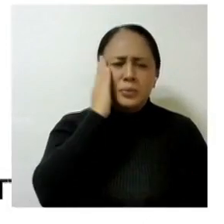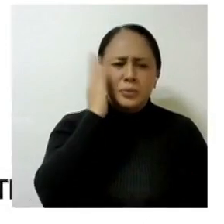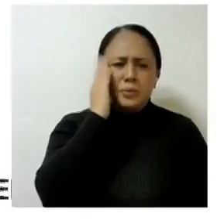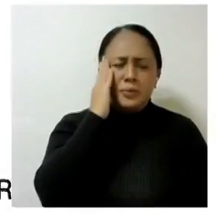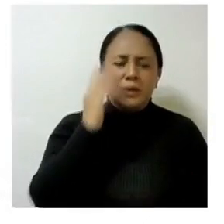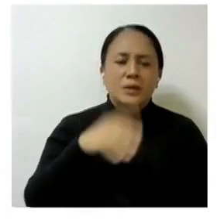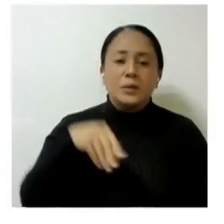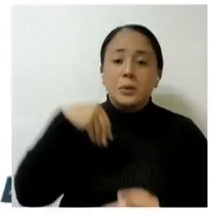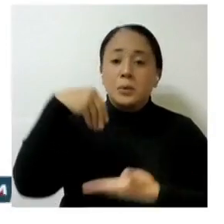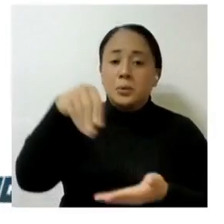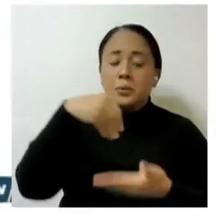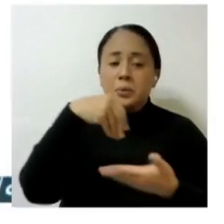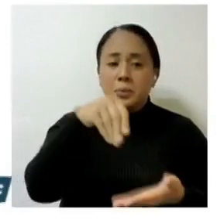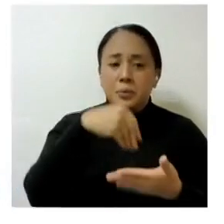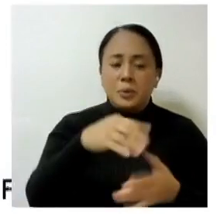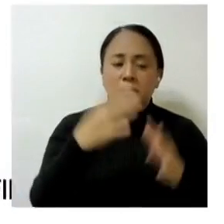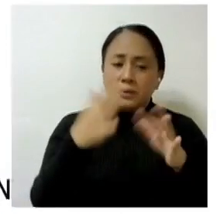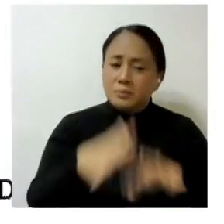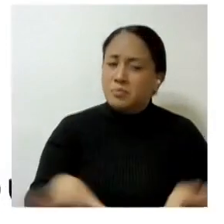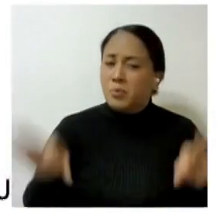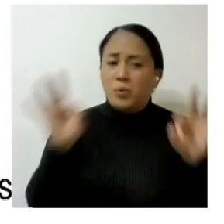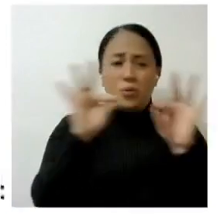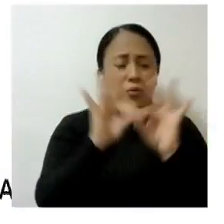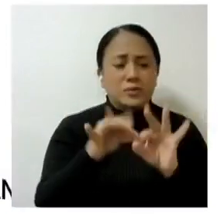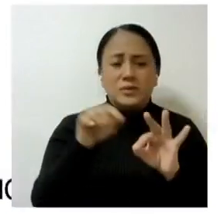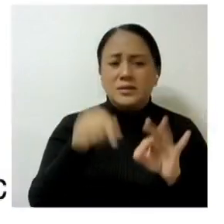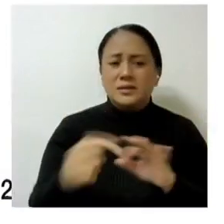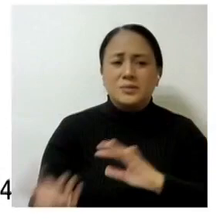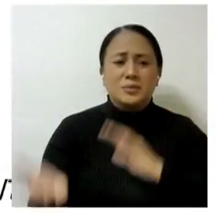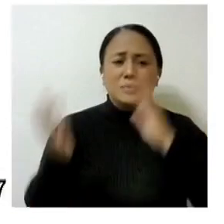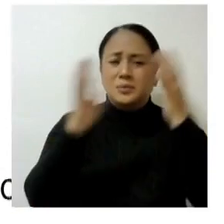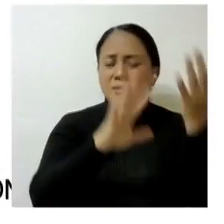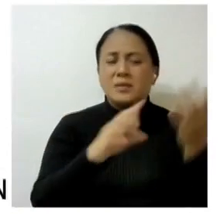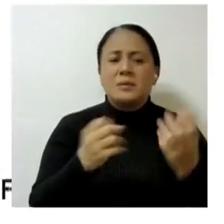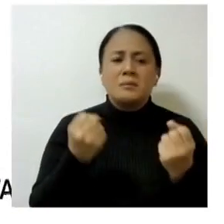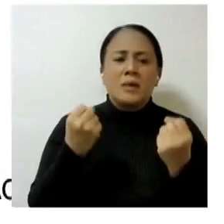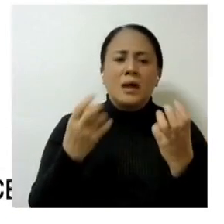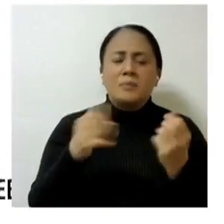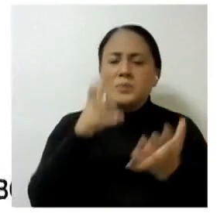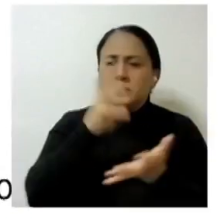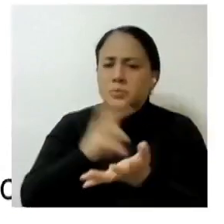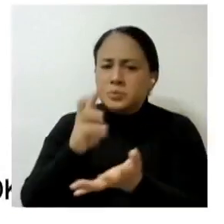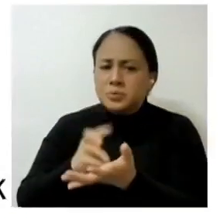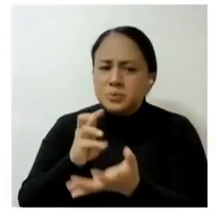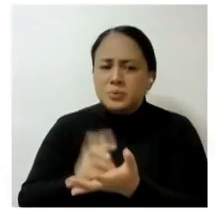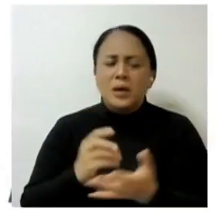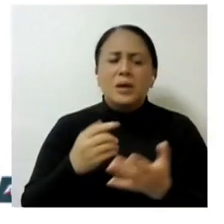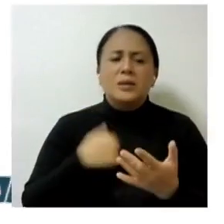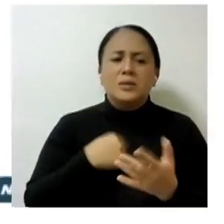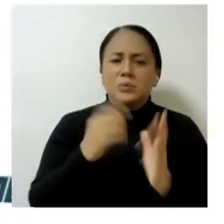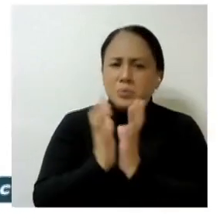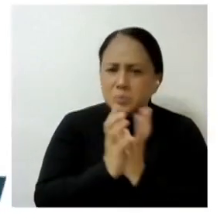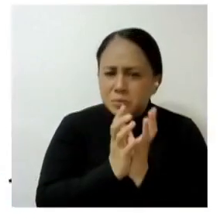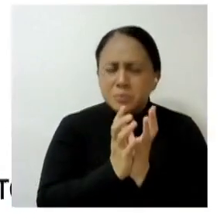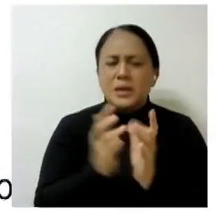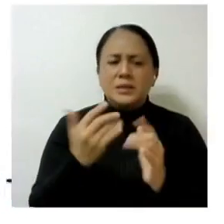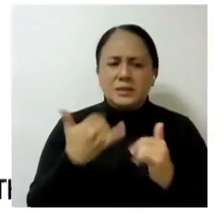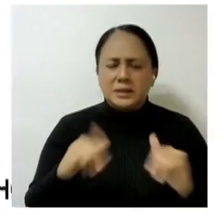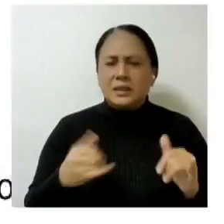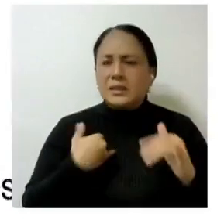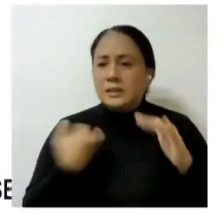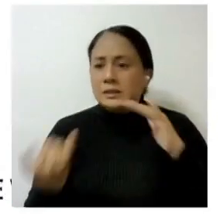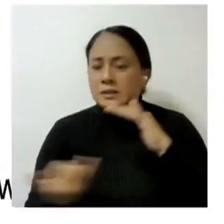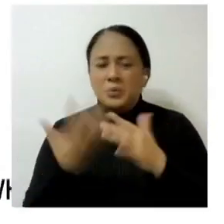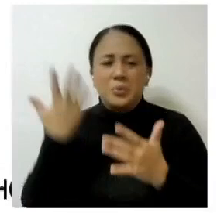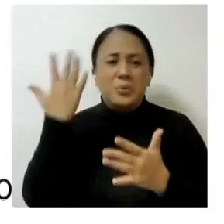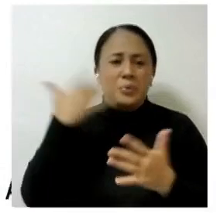in this type of disaster where you have a lot of towns or even villages that are still isolated because of landslides and even floods.